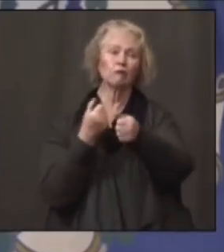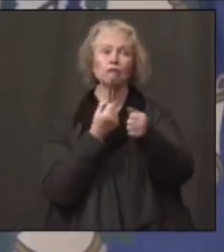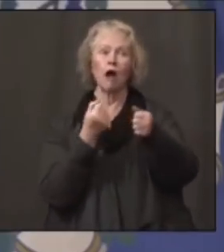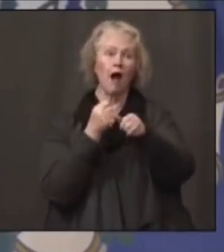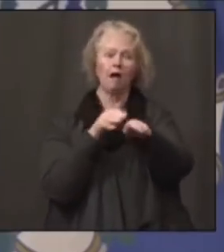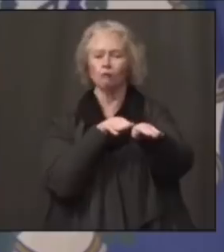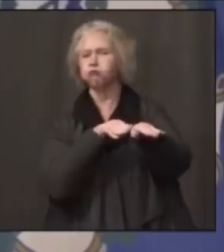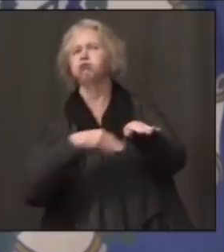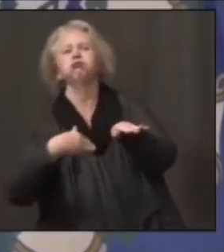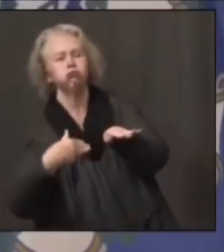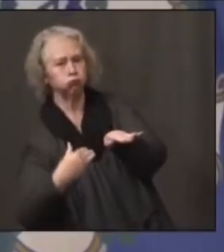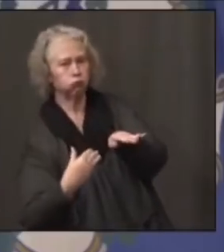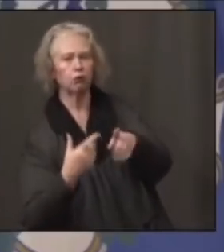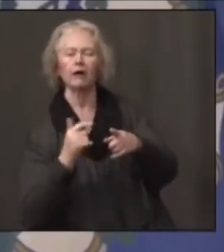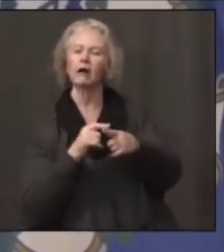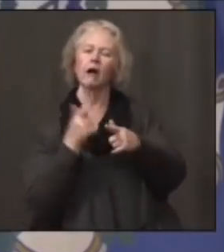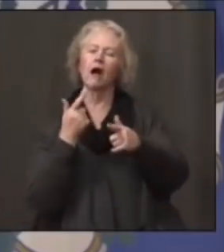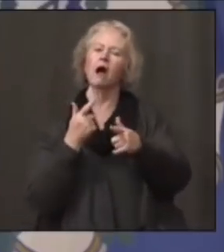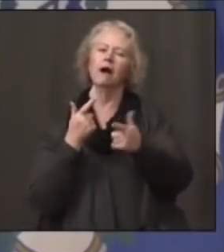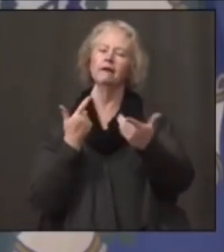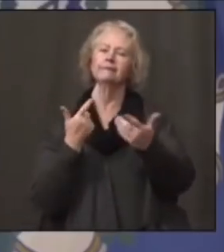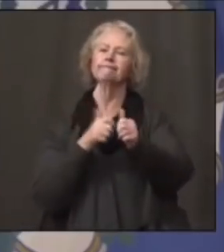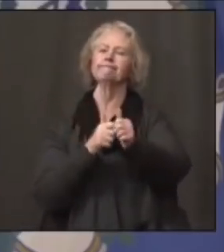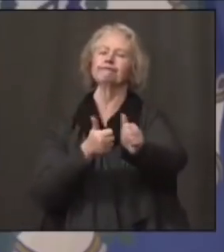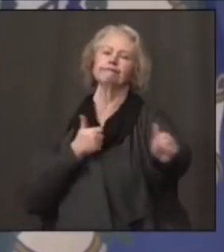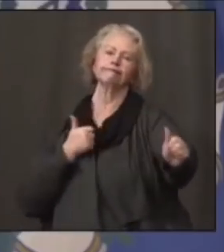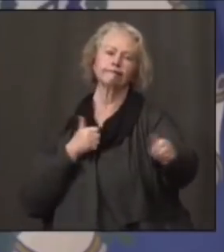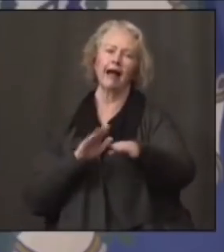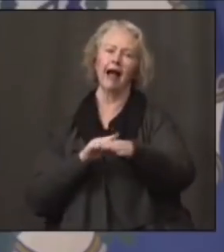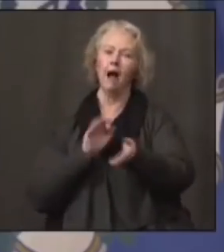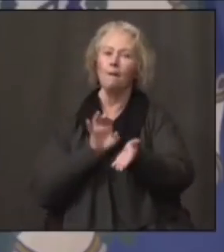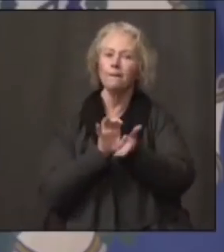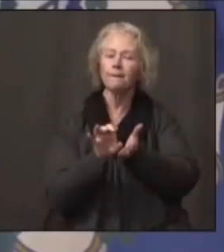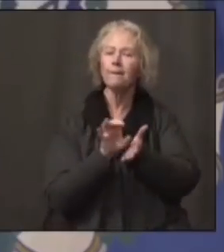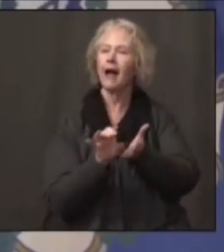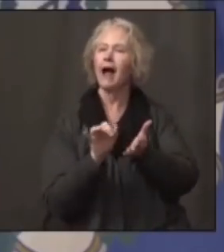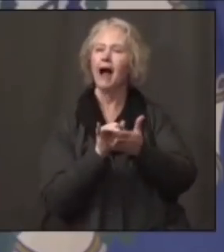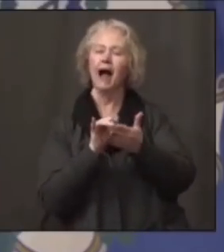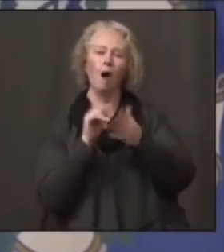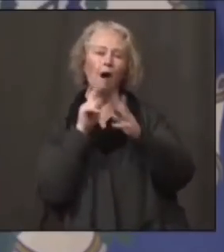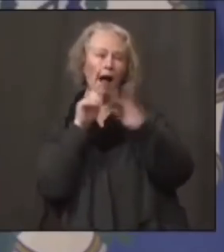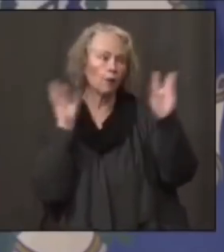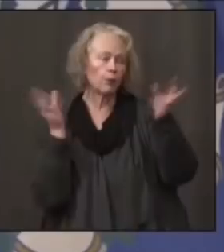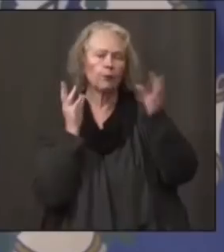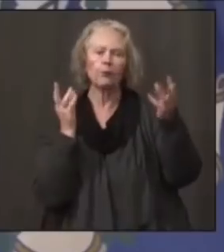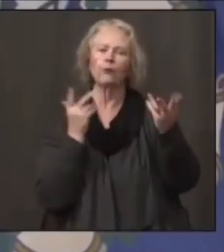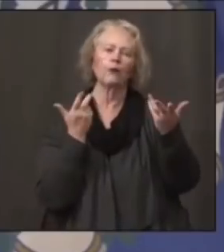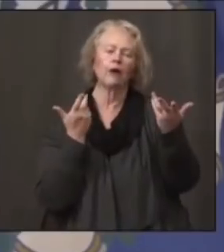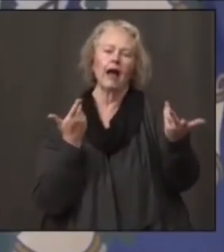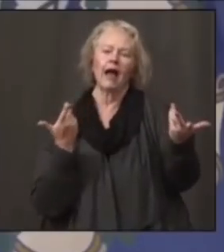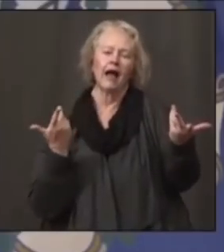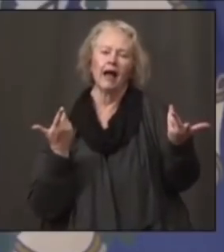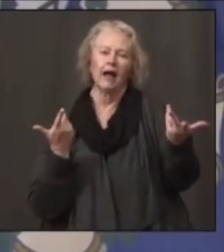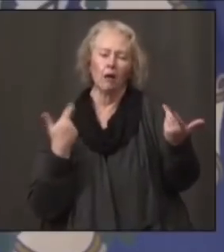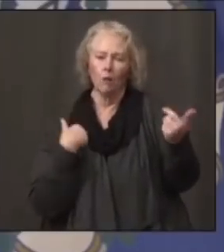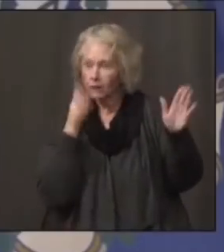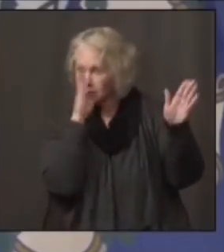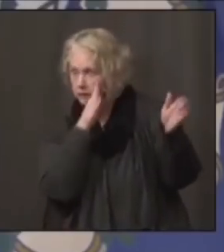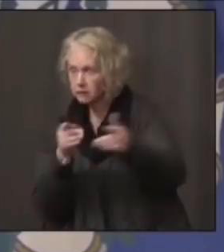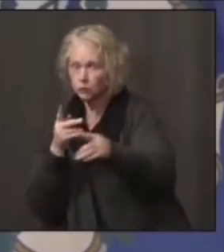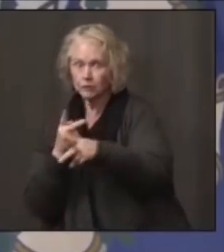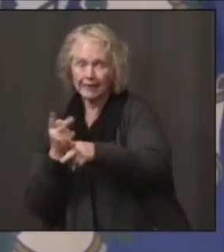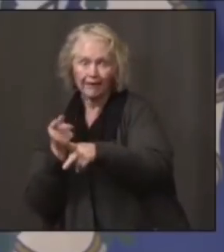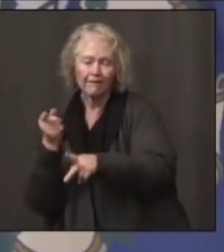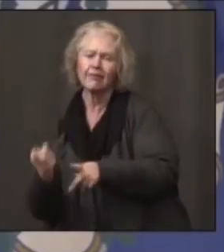can slow up snow plowing, that can slow up emergency vehicles, and they can take a lot of manpower from other pursuits having to deal with that